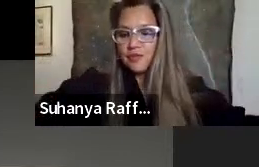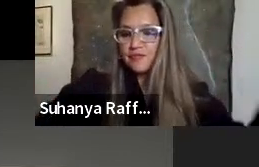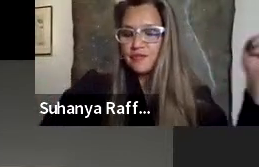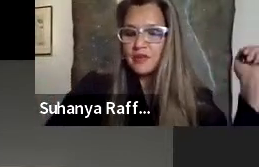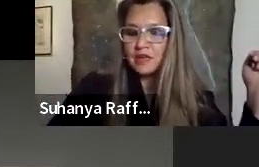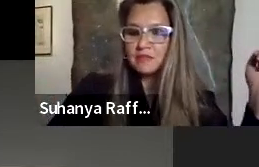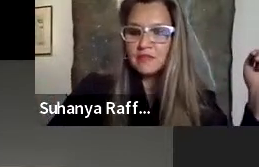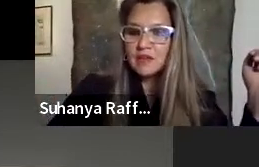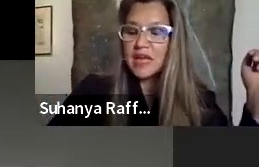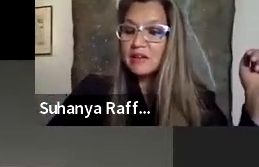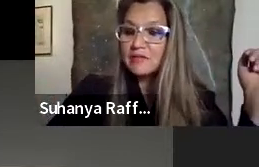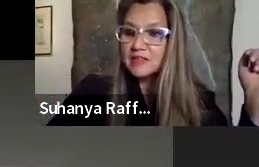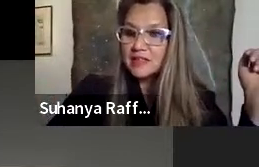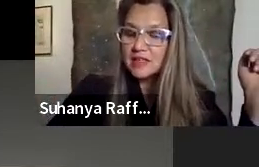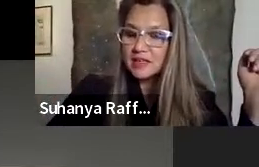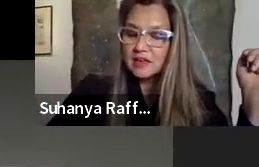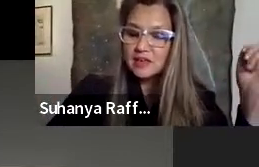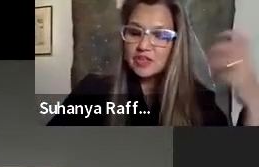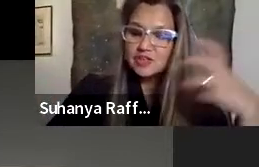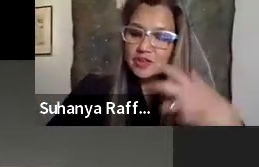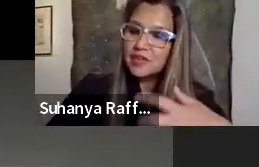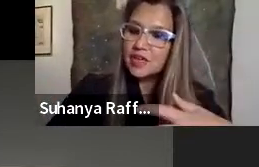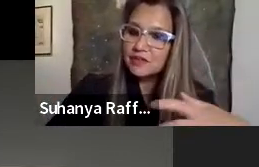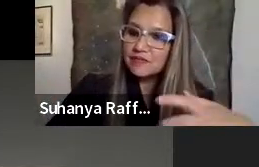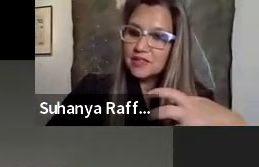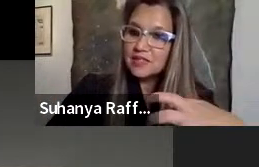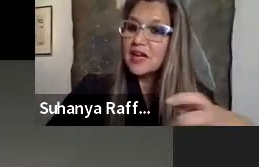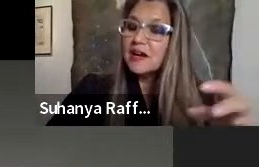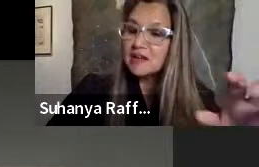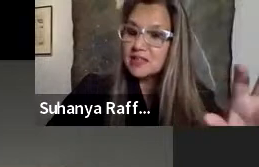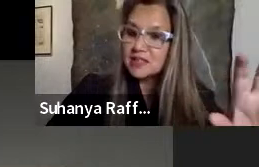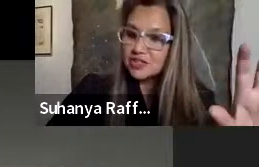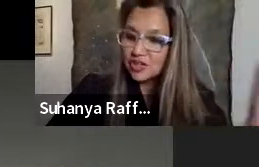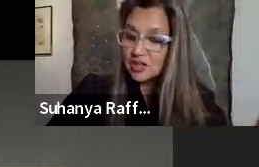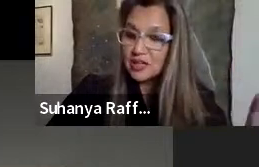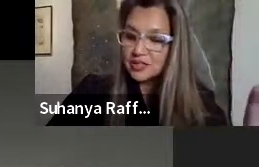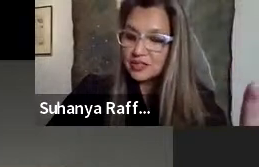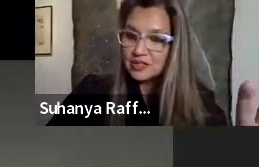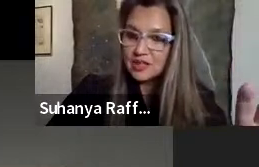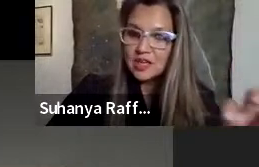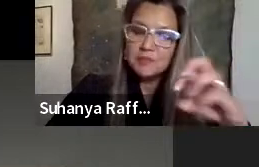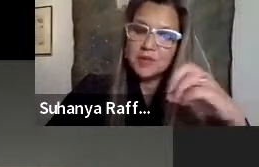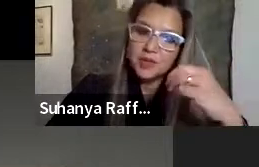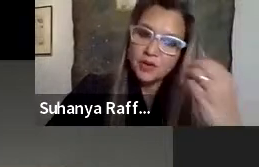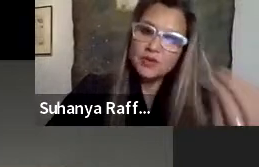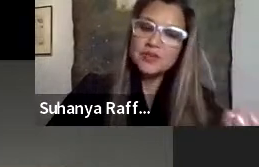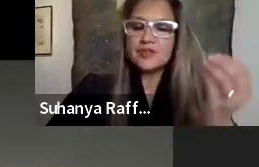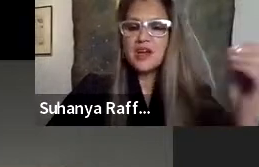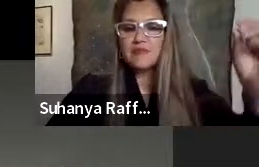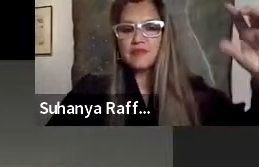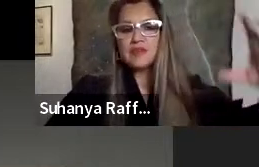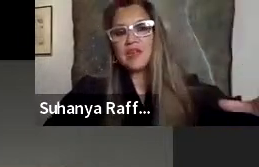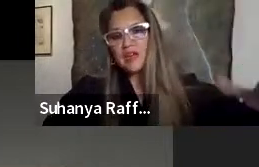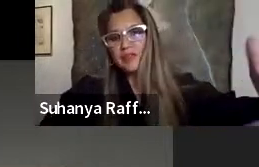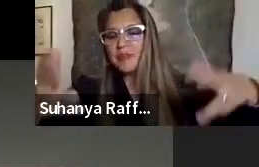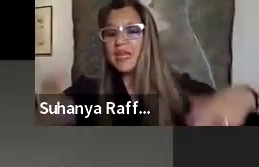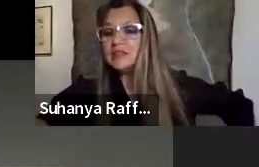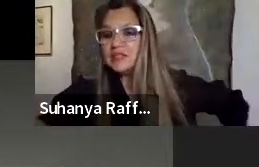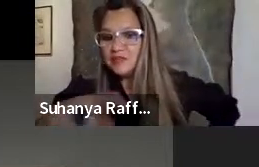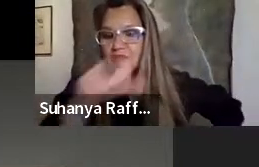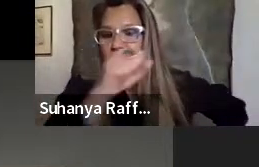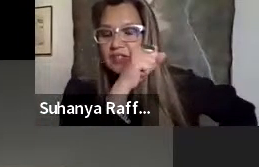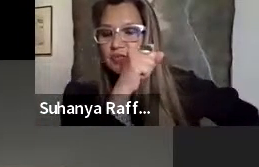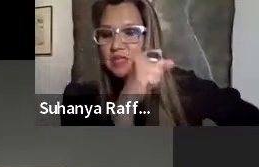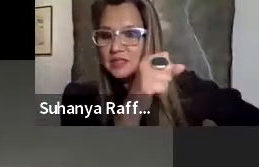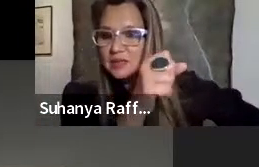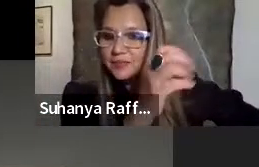group of galleries that are driven out of the design architecture collections. But we also have another